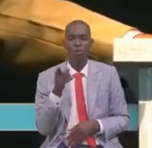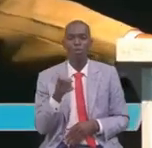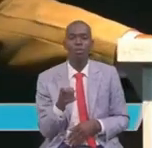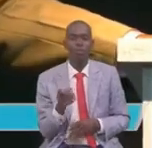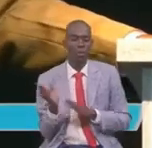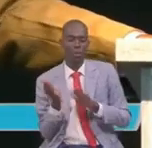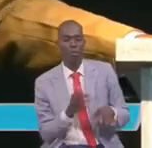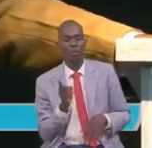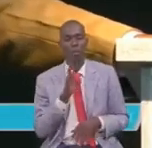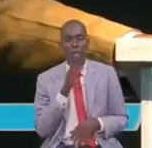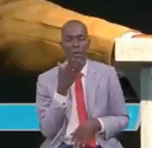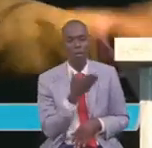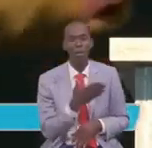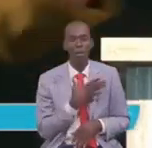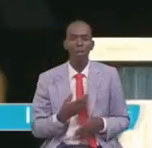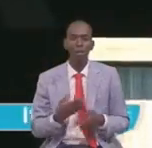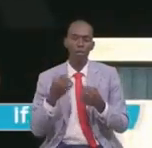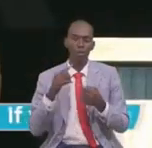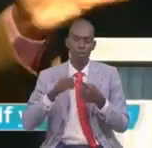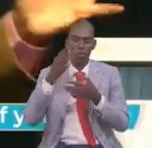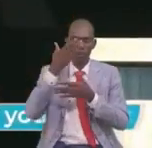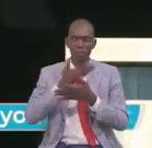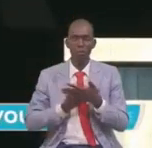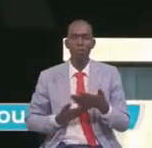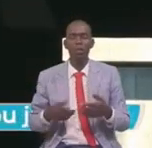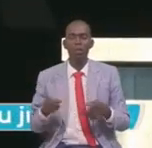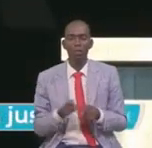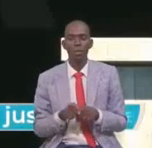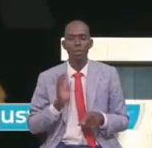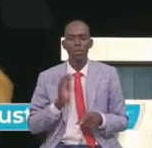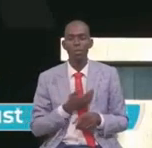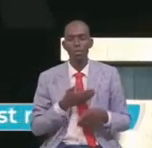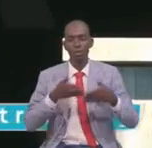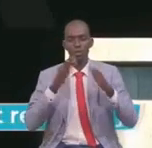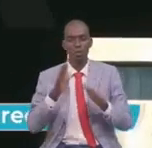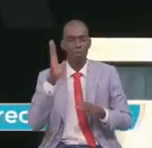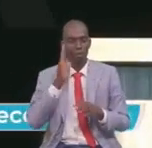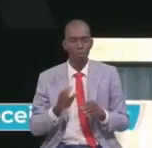where you are, and you come as a national overseer will direct you.